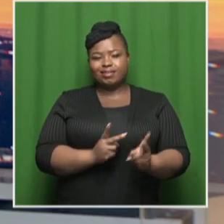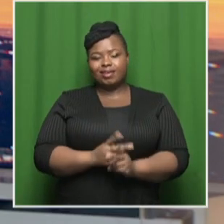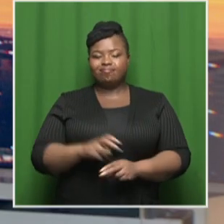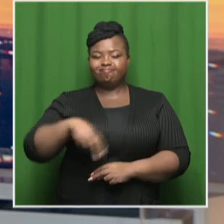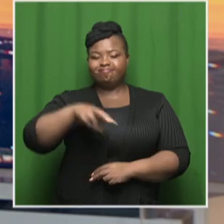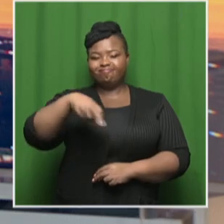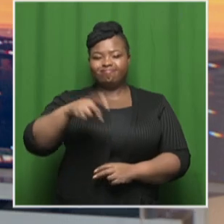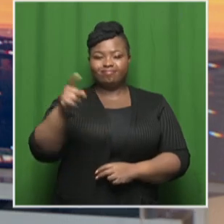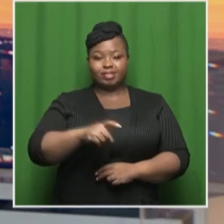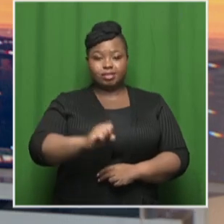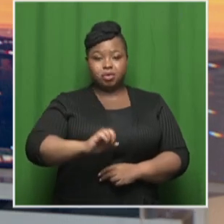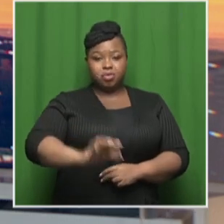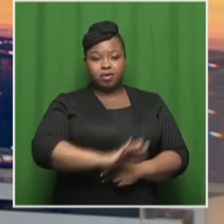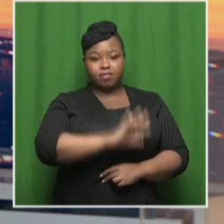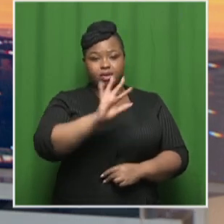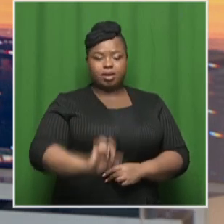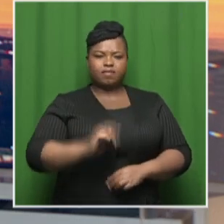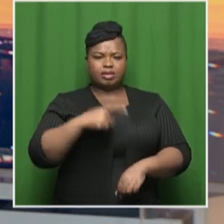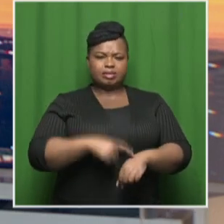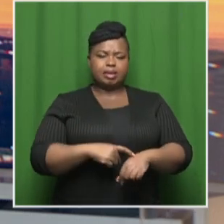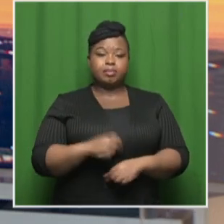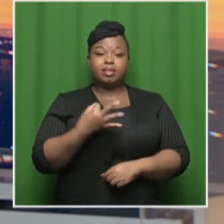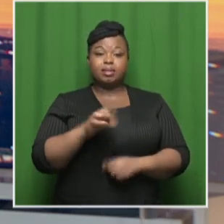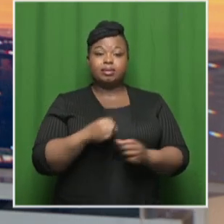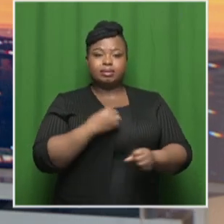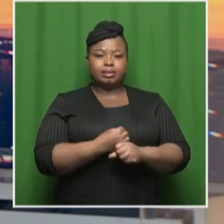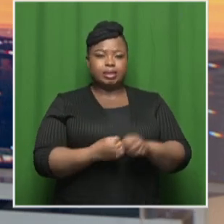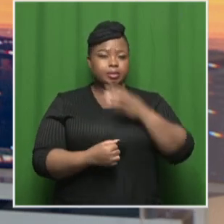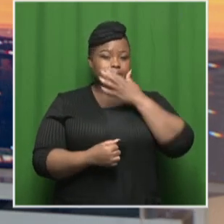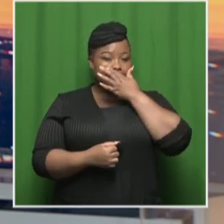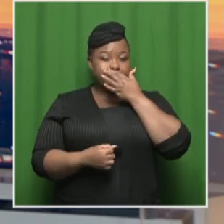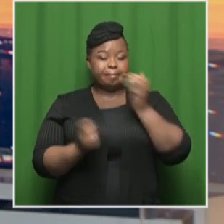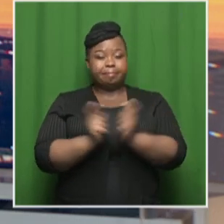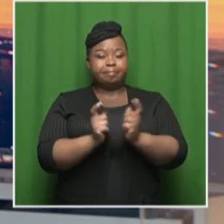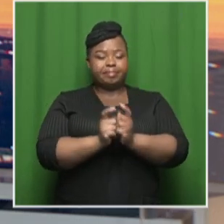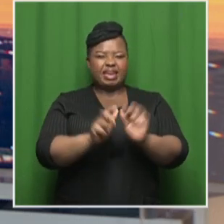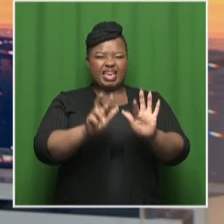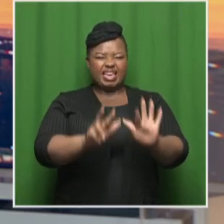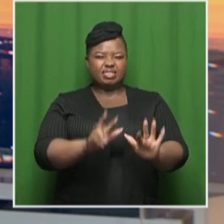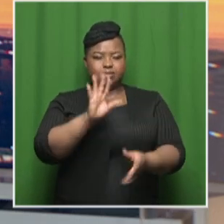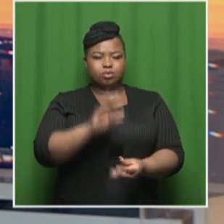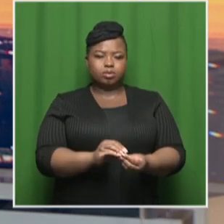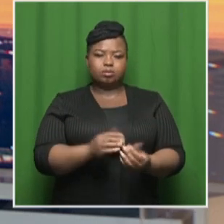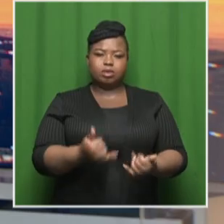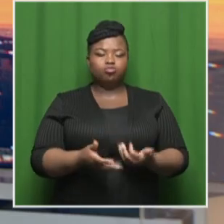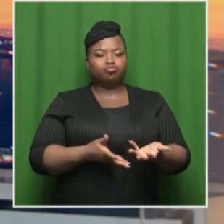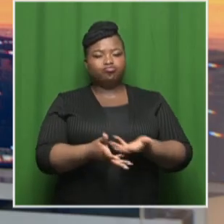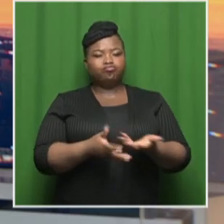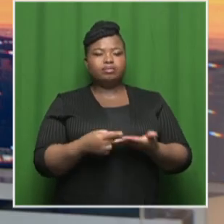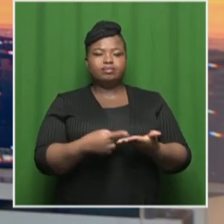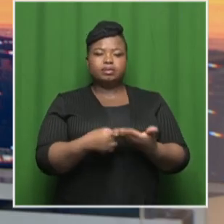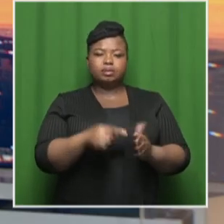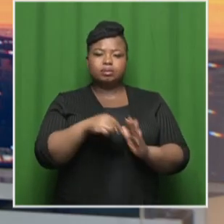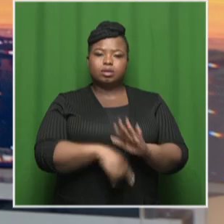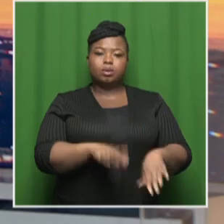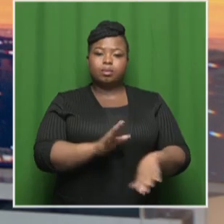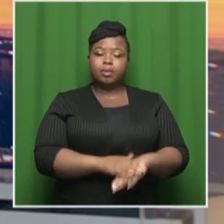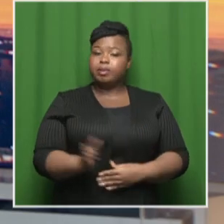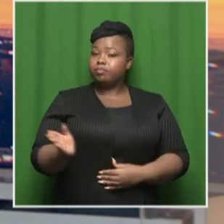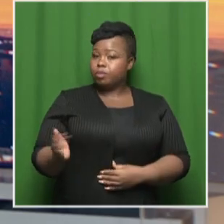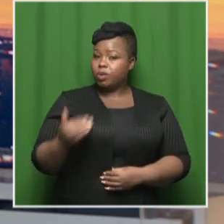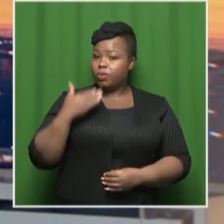tour South Africa for the first time in 30 years, playing 8 games in total. Now, to talk to us about this, we are joined this